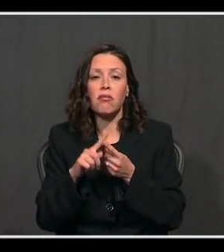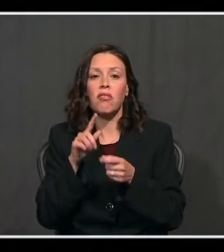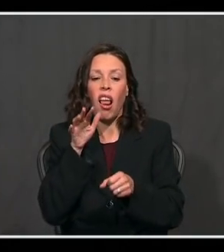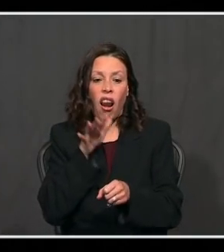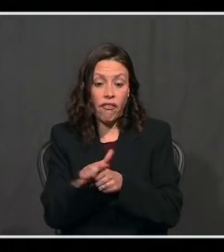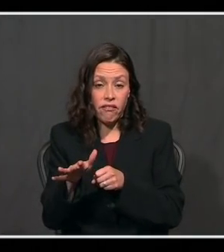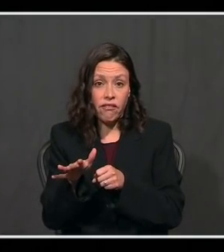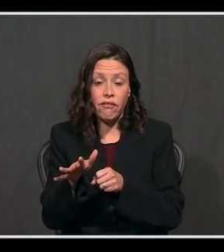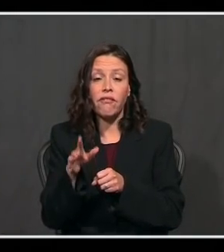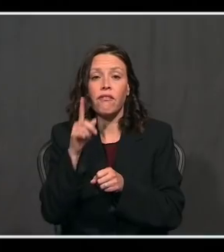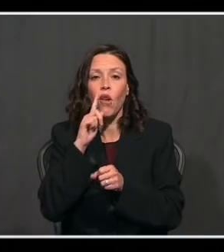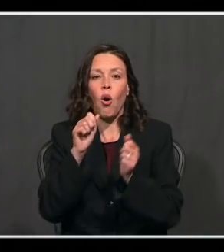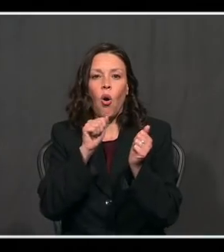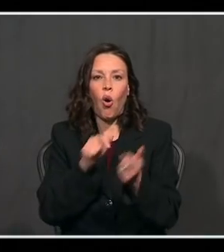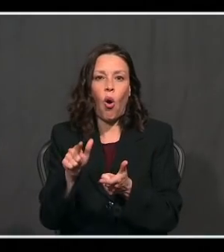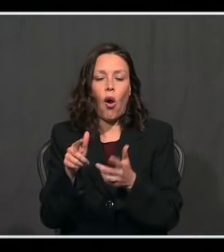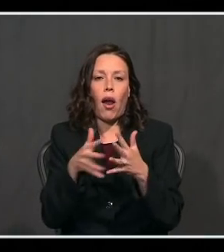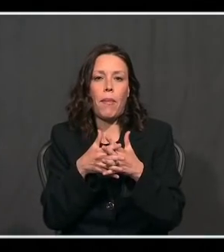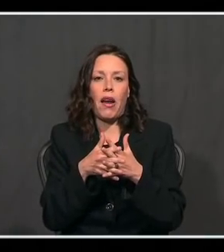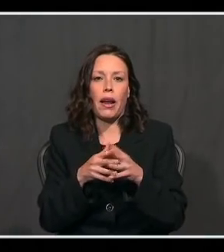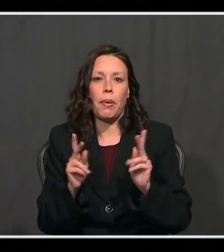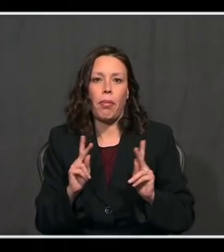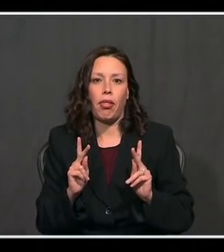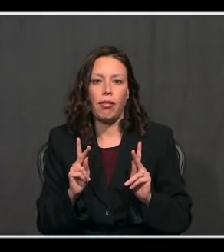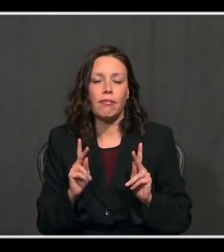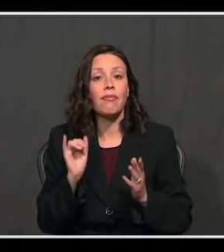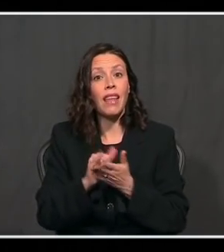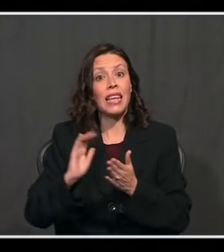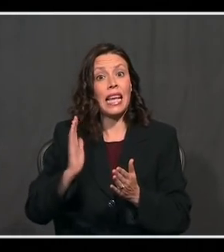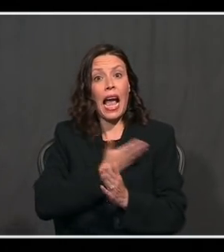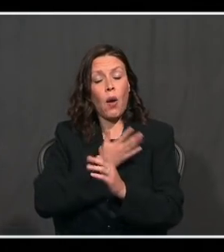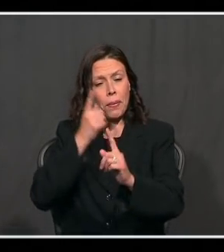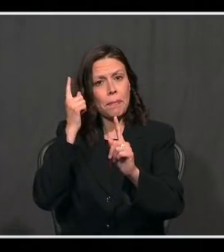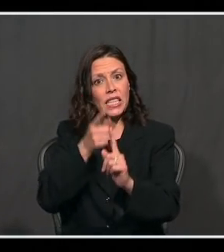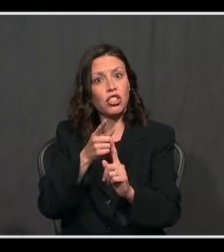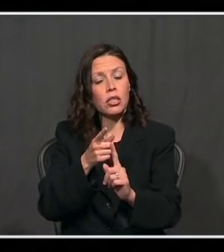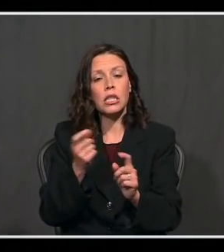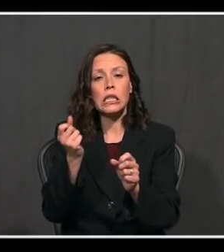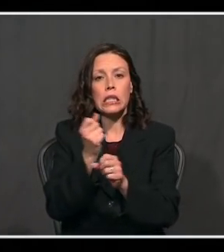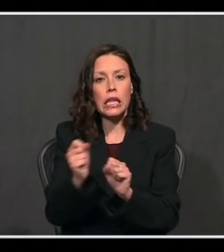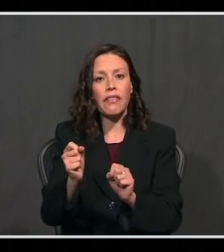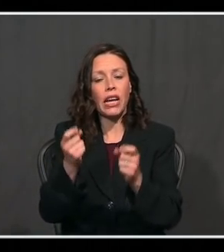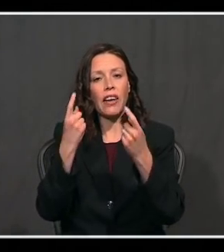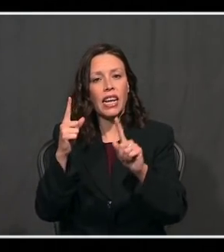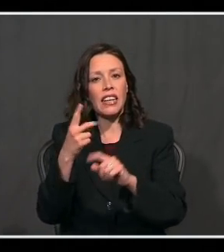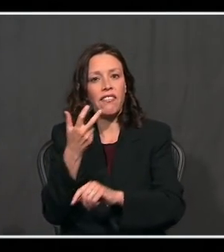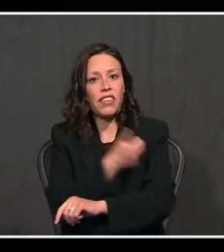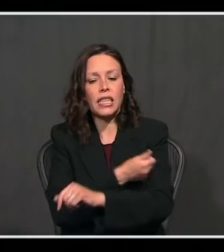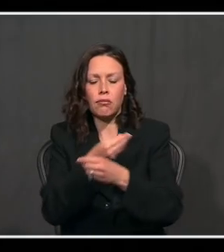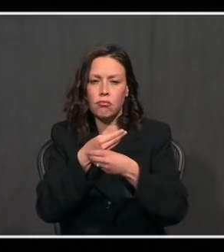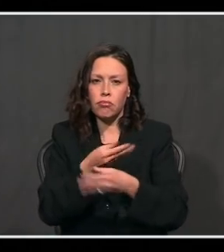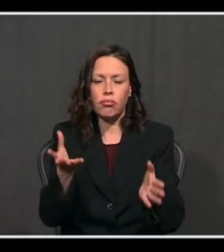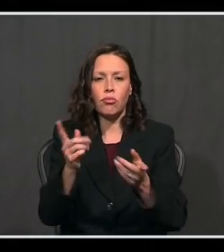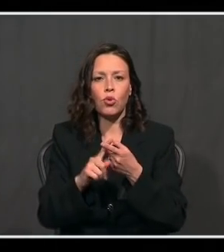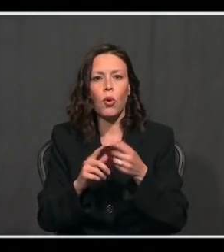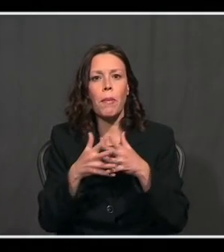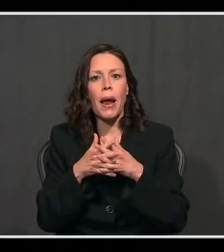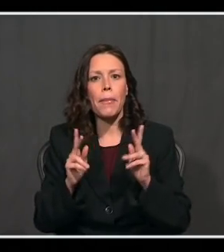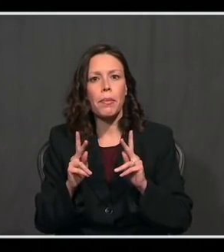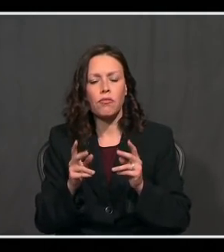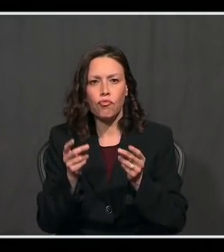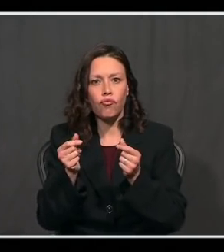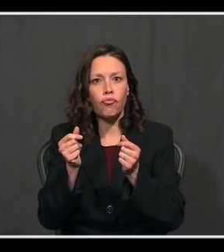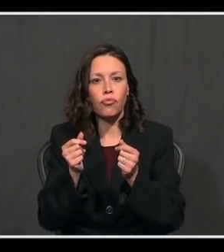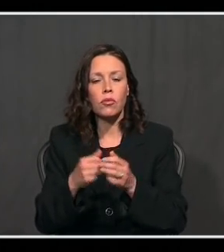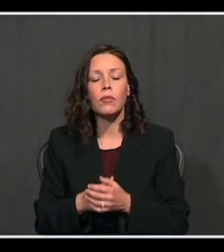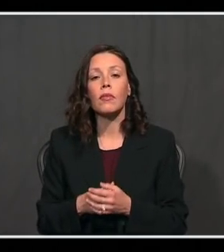enough vaccine for all the American people. That was our mission, safe and effective vaccines to the American people. Now, we're